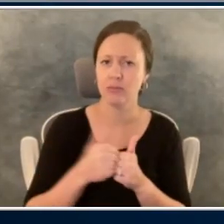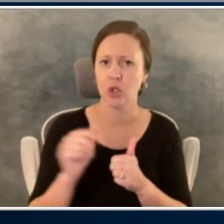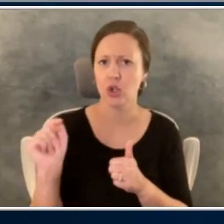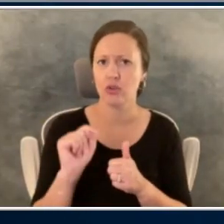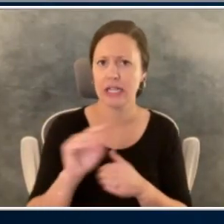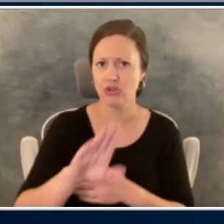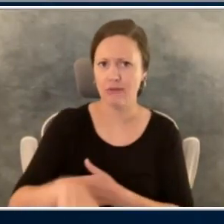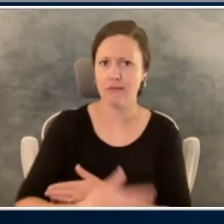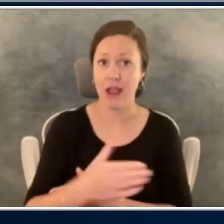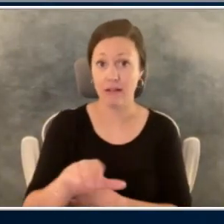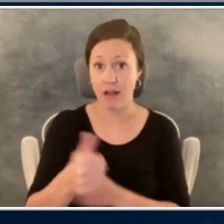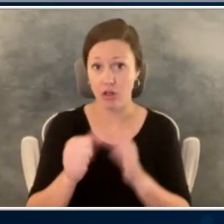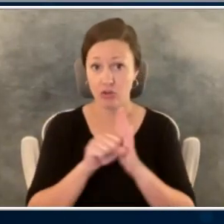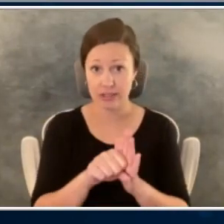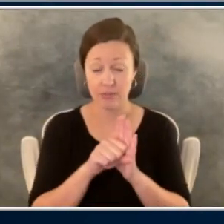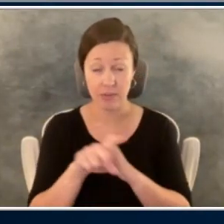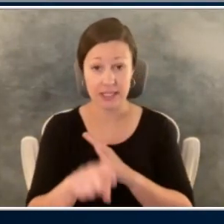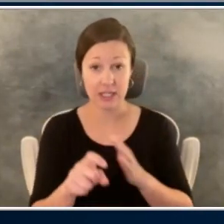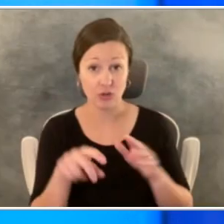to be on the lookout for?